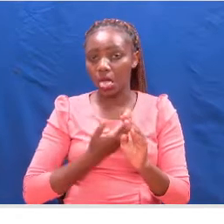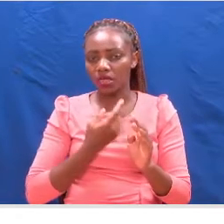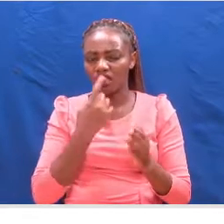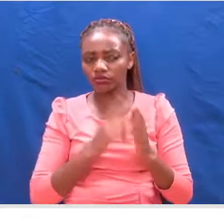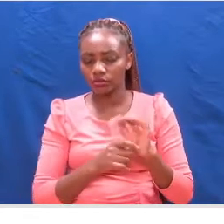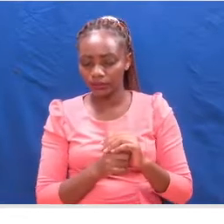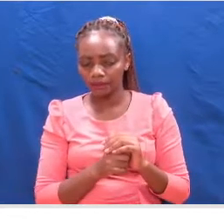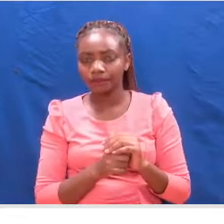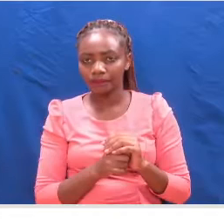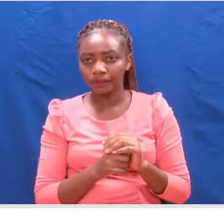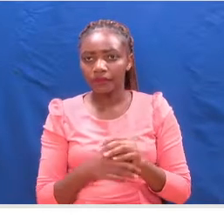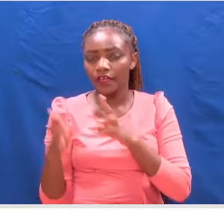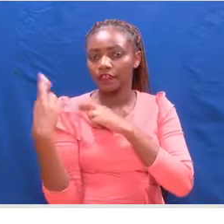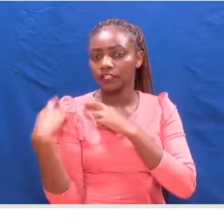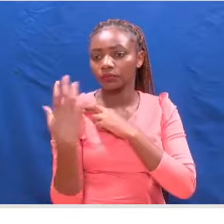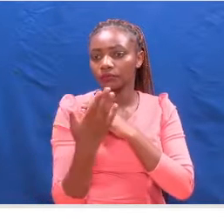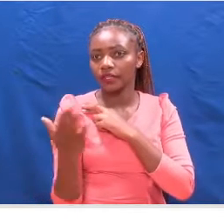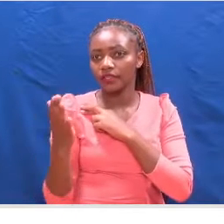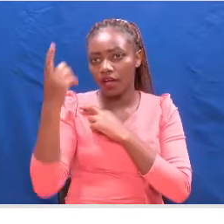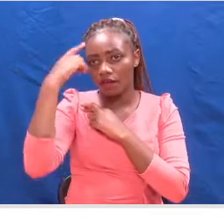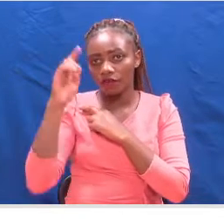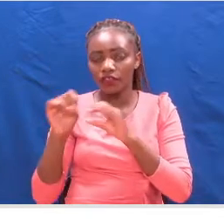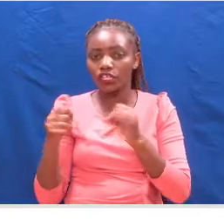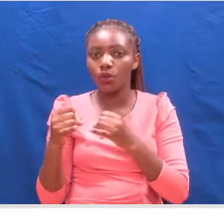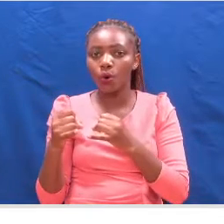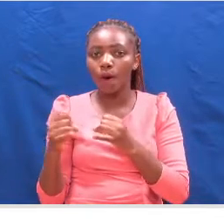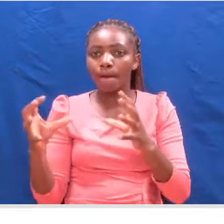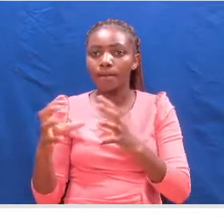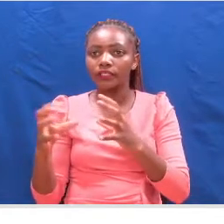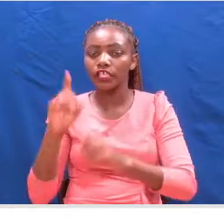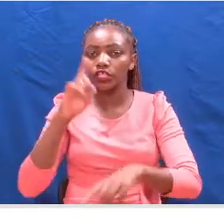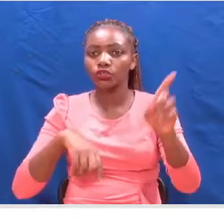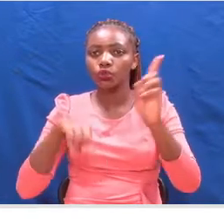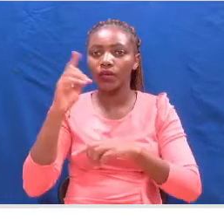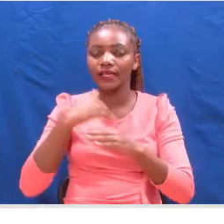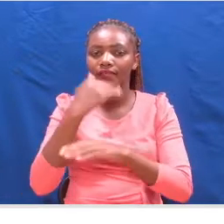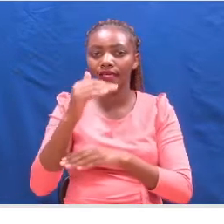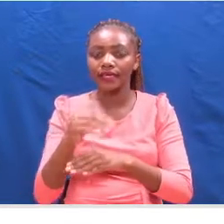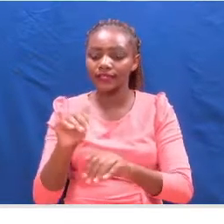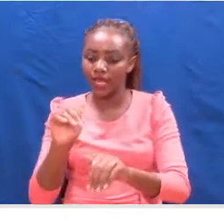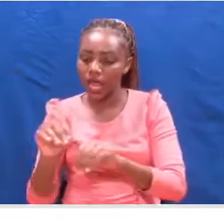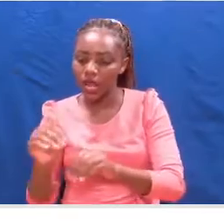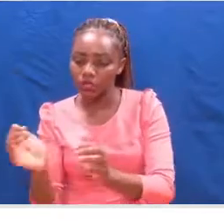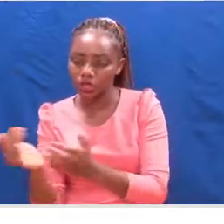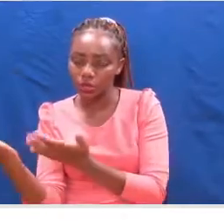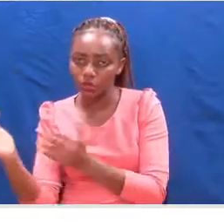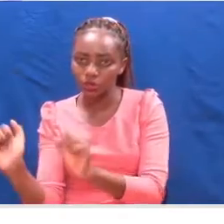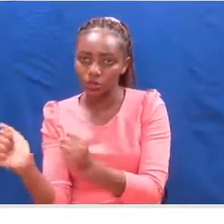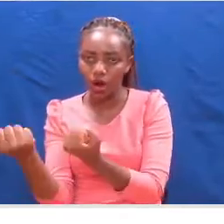Mutuku reports, the task ahead of the newly launched party is to win in the upcoming mini polls.